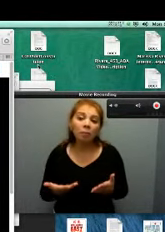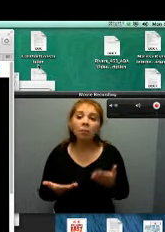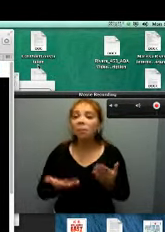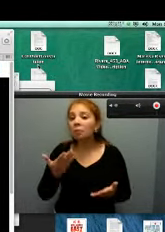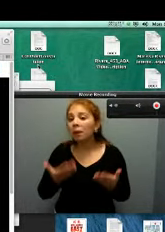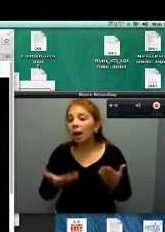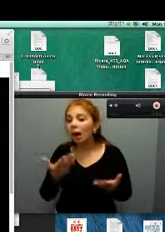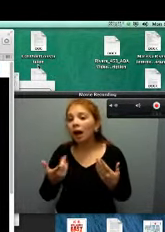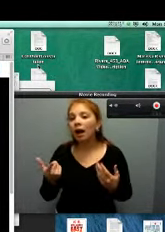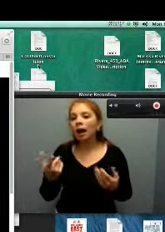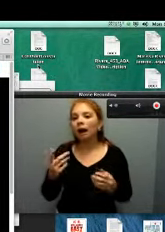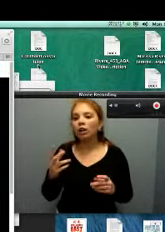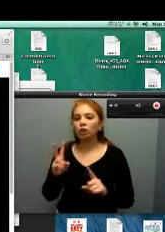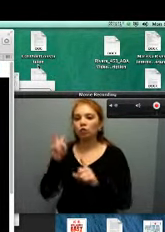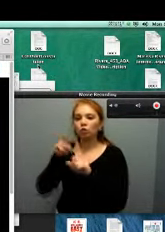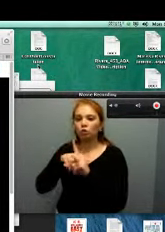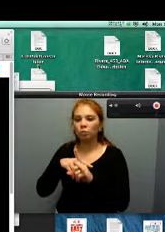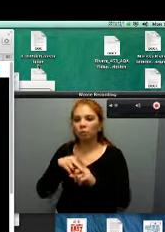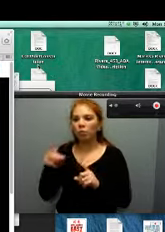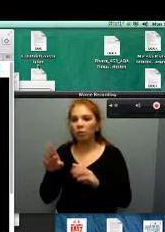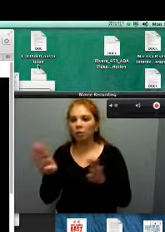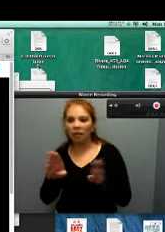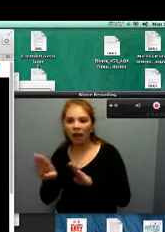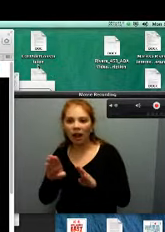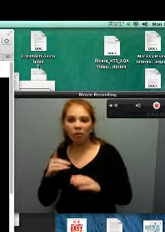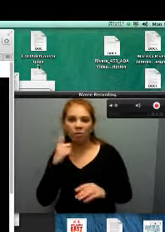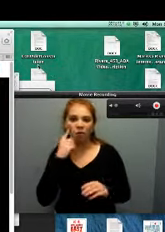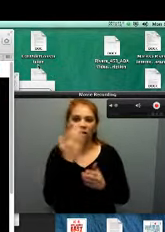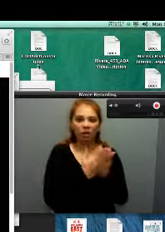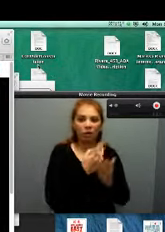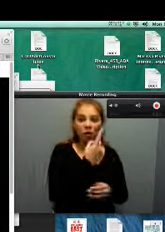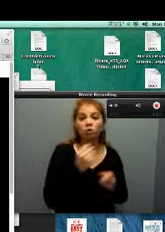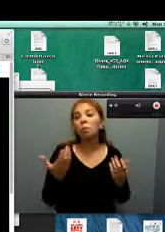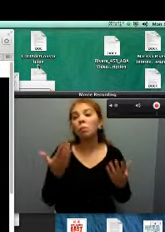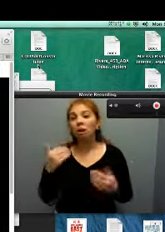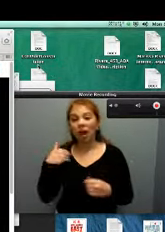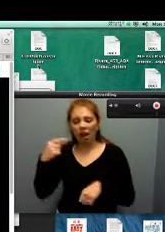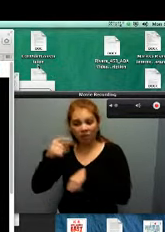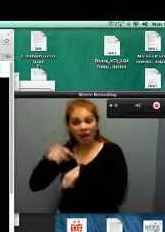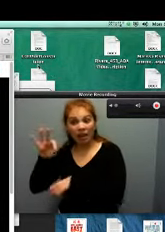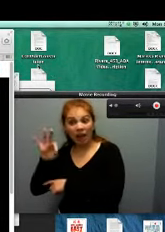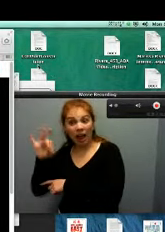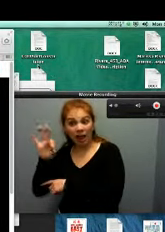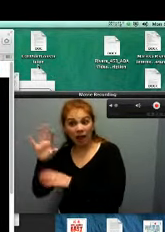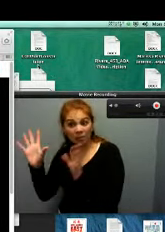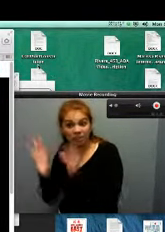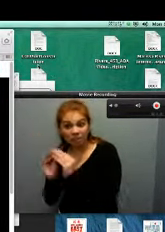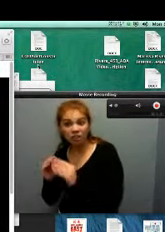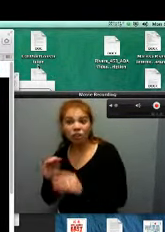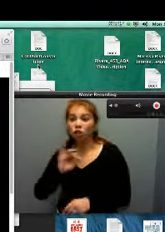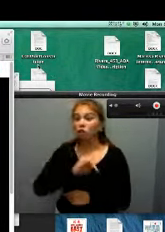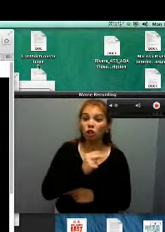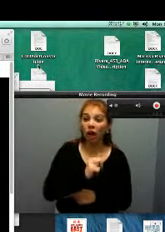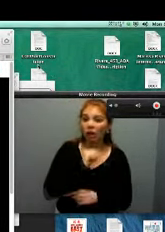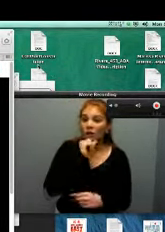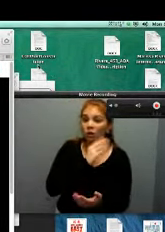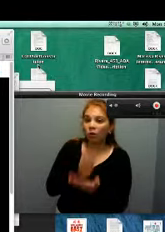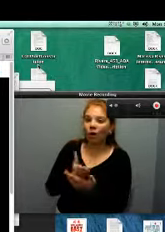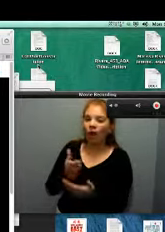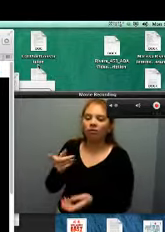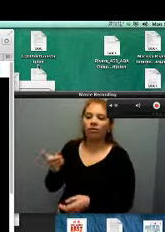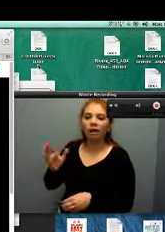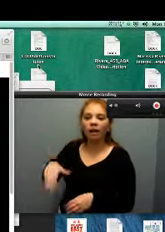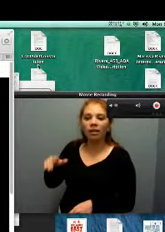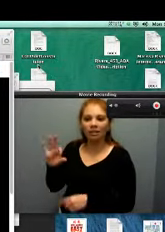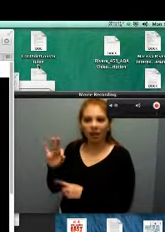attribute typical behavior to someone. So you have a 9 o'clock meeting. John doesn't arrive until 9:30.